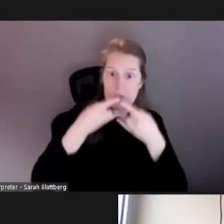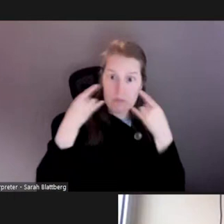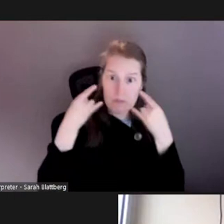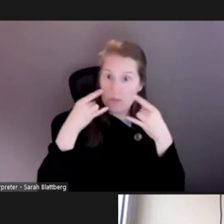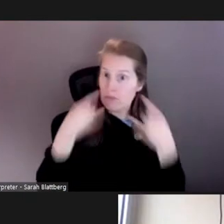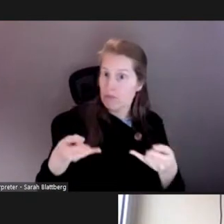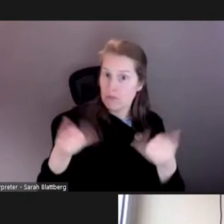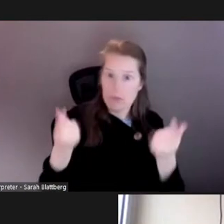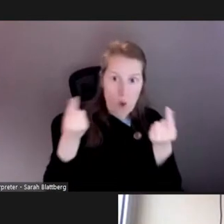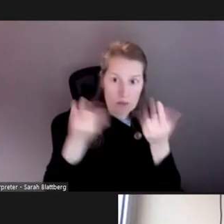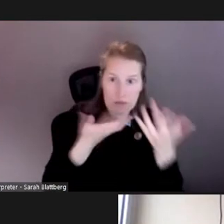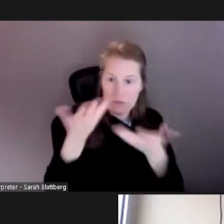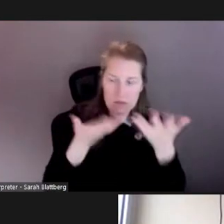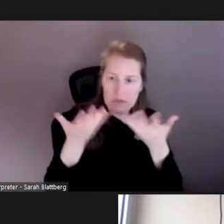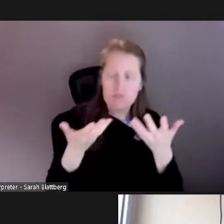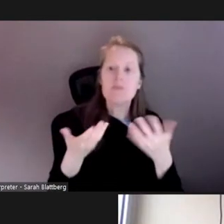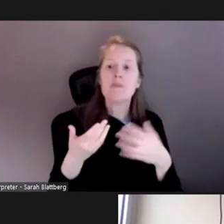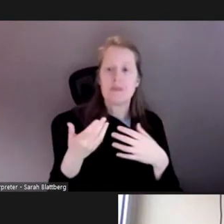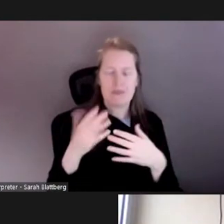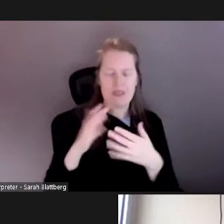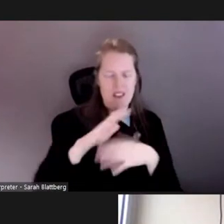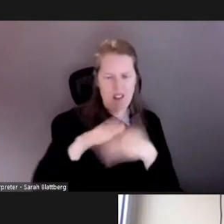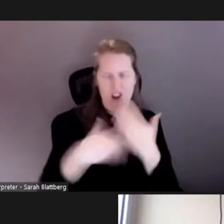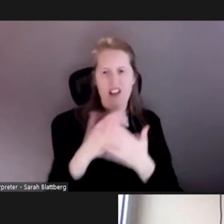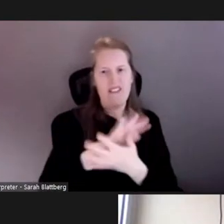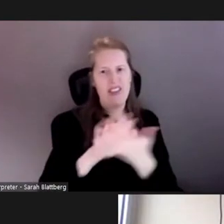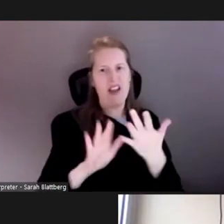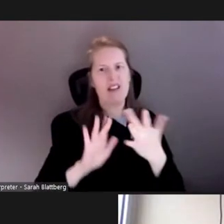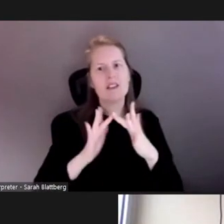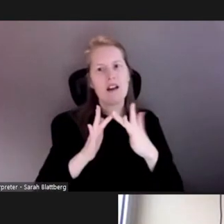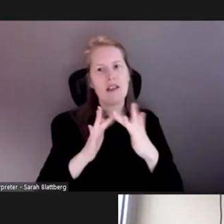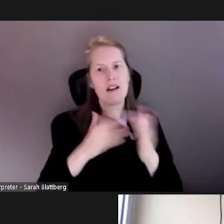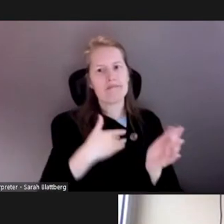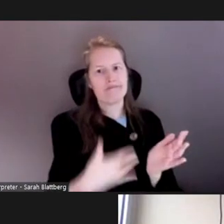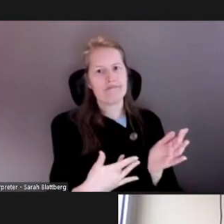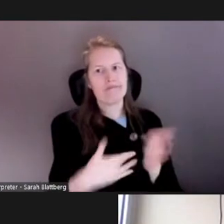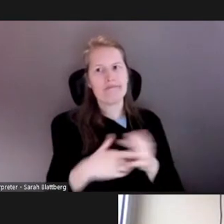is also often delivered online.